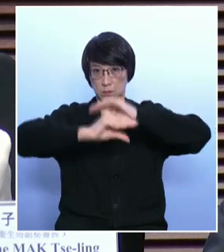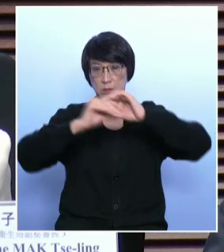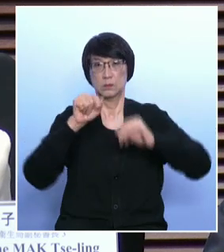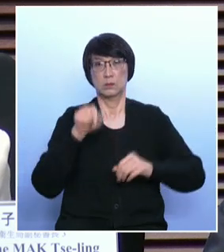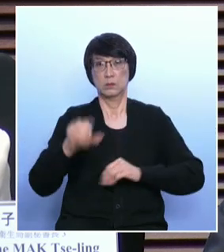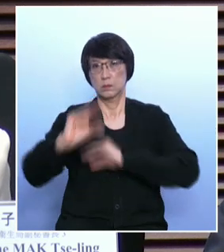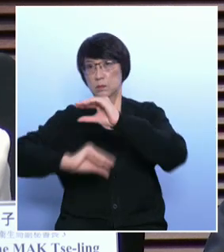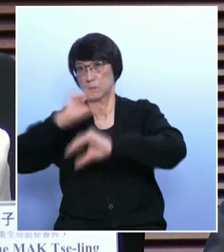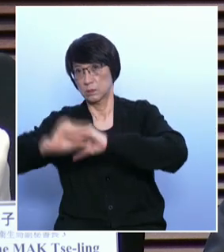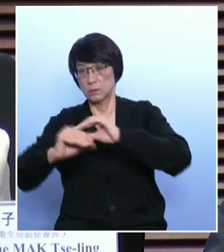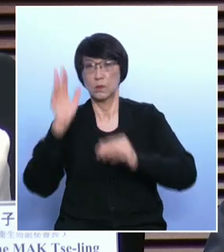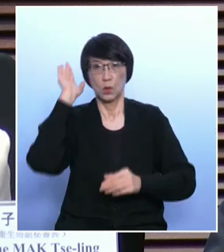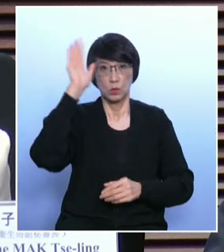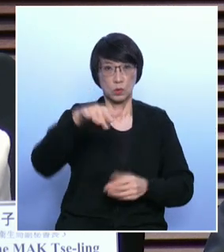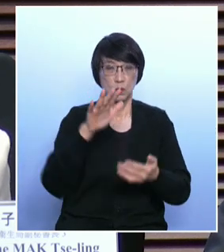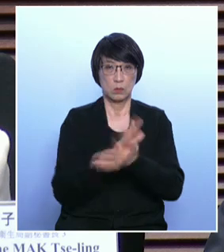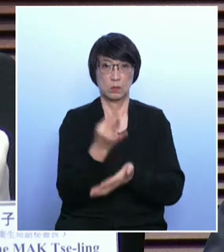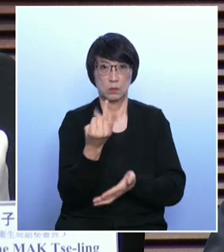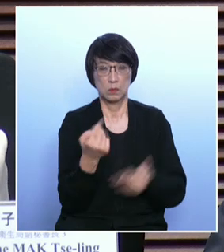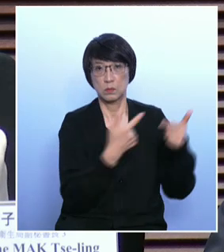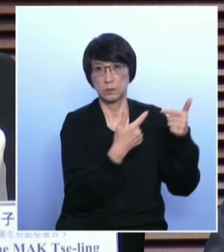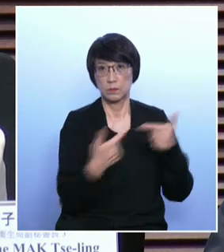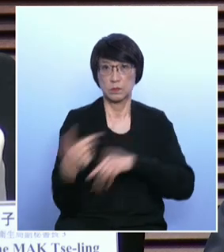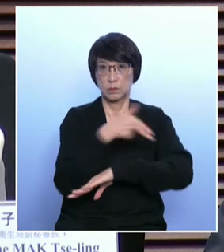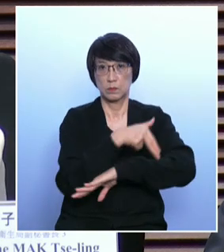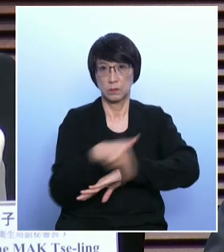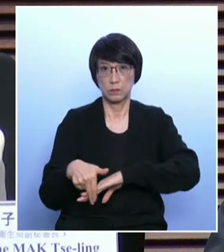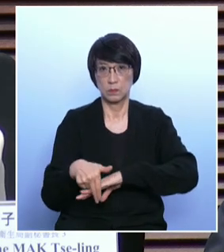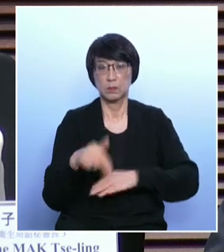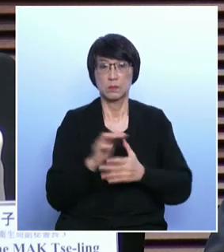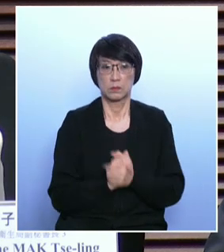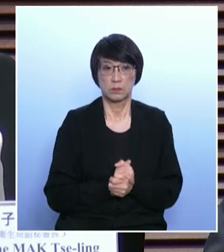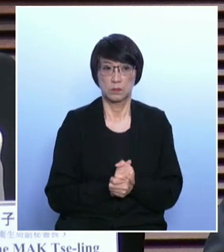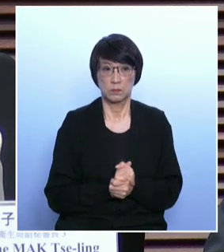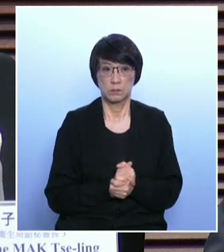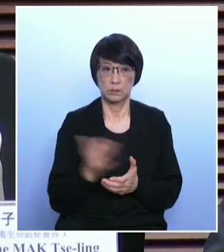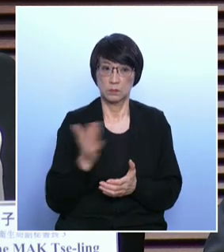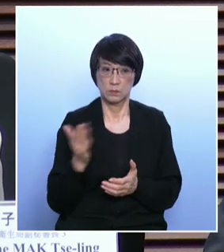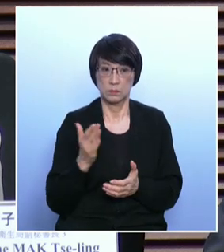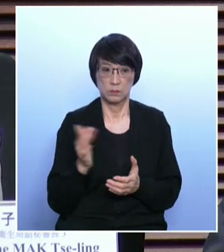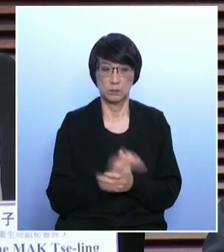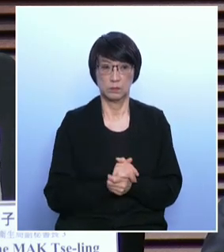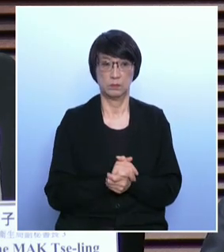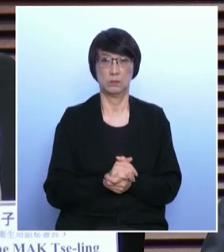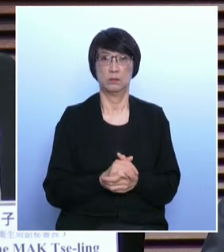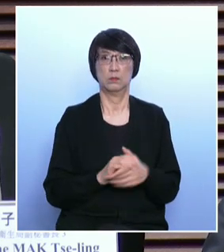on different expansion projects of the campus. In the coming few years, we are expecting